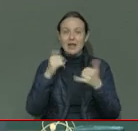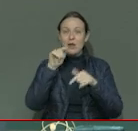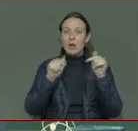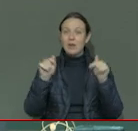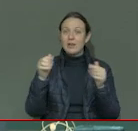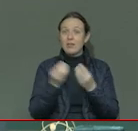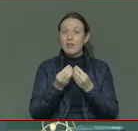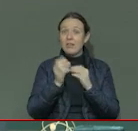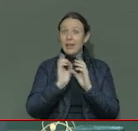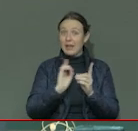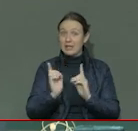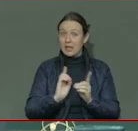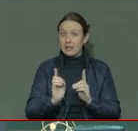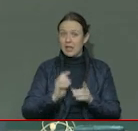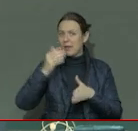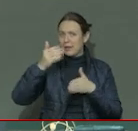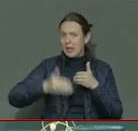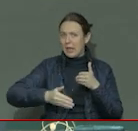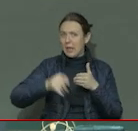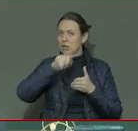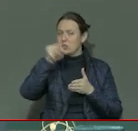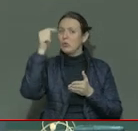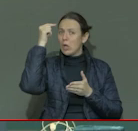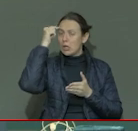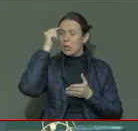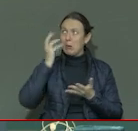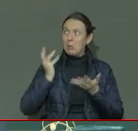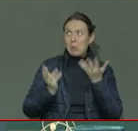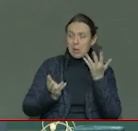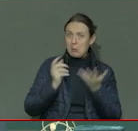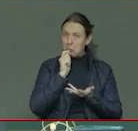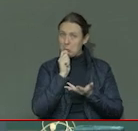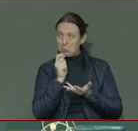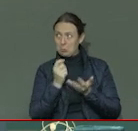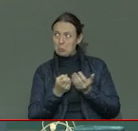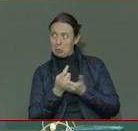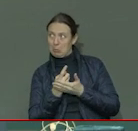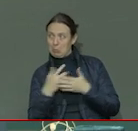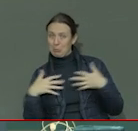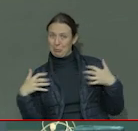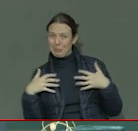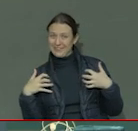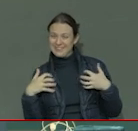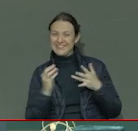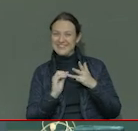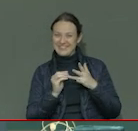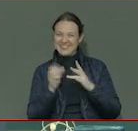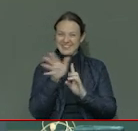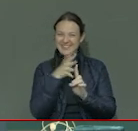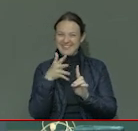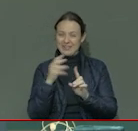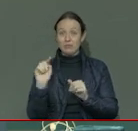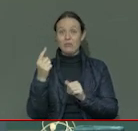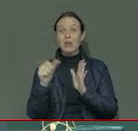end of it, he tries to convince you that there is a possibility that this story could happen. So first of all, setting is